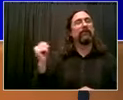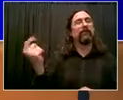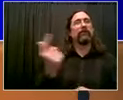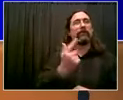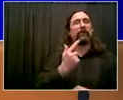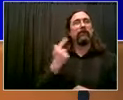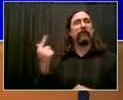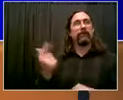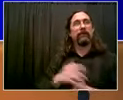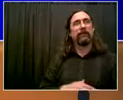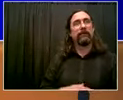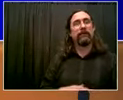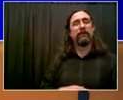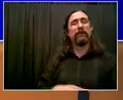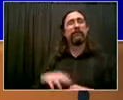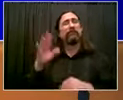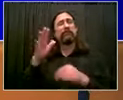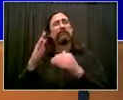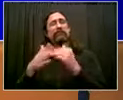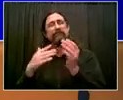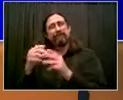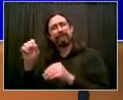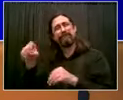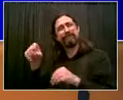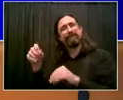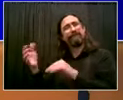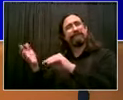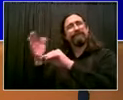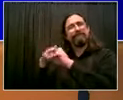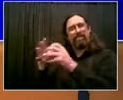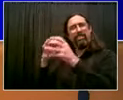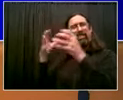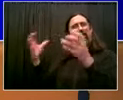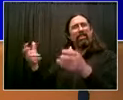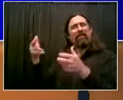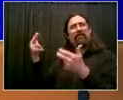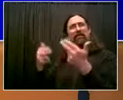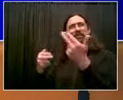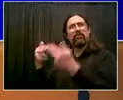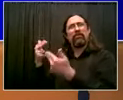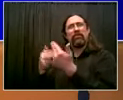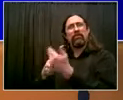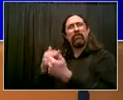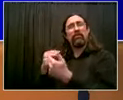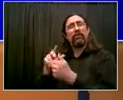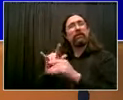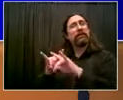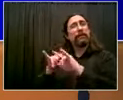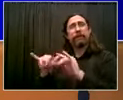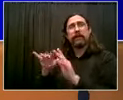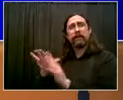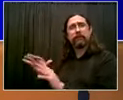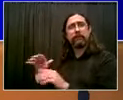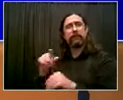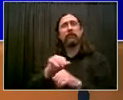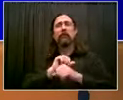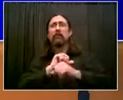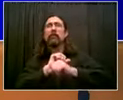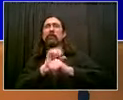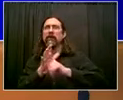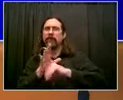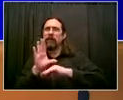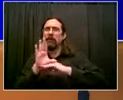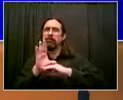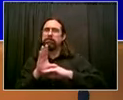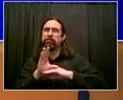over the city this weekend. So many people out. So many people engaging again. Feeling more freedom because we've been fighting back